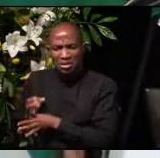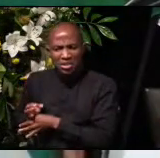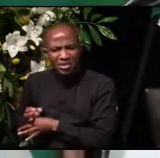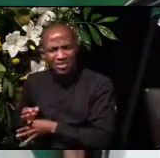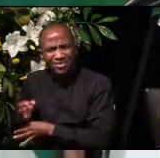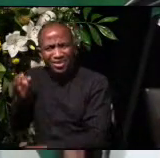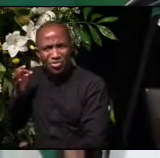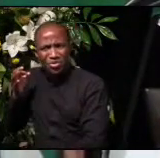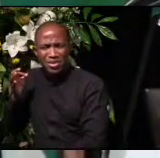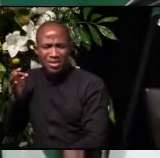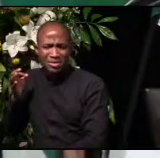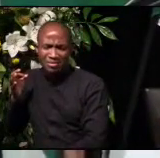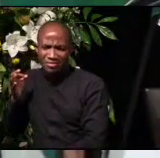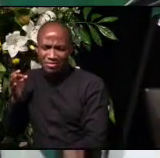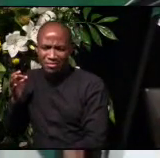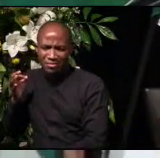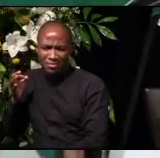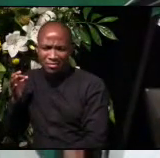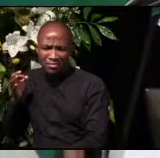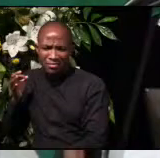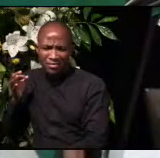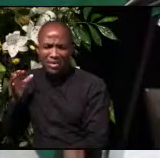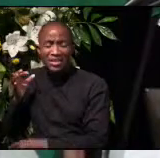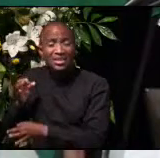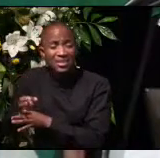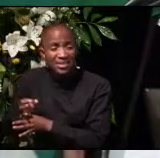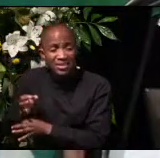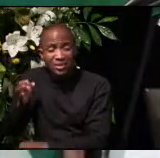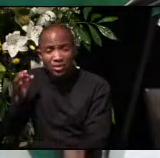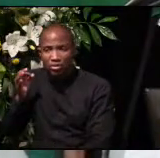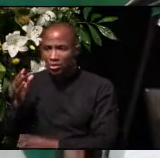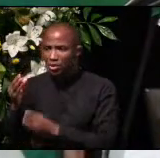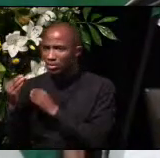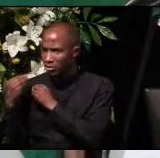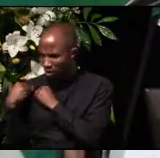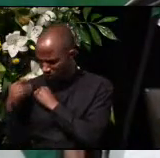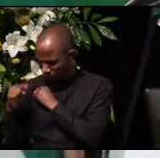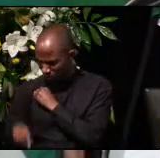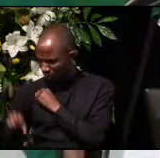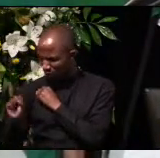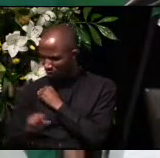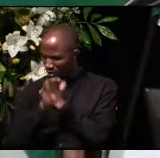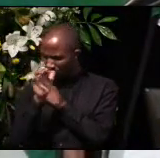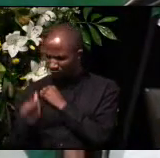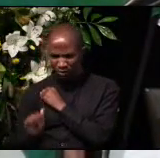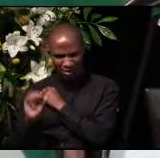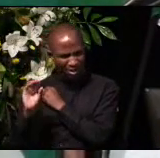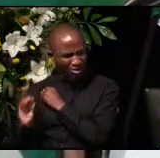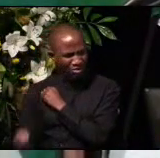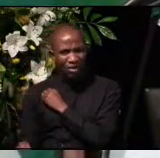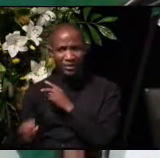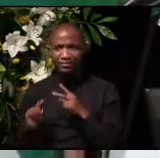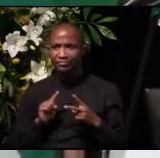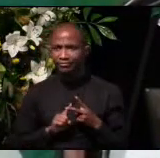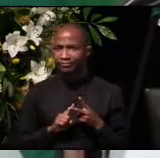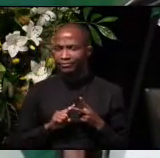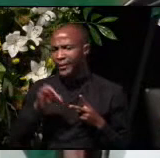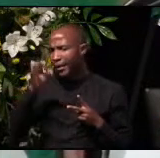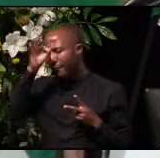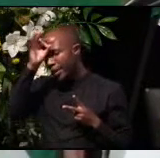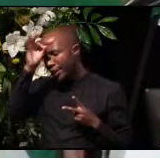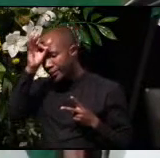have a security Safety and Security of South Africa our saps